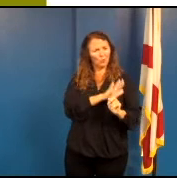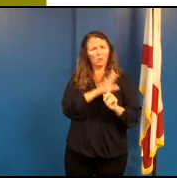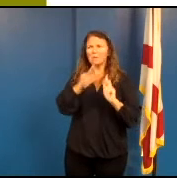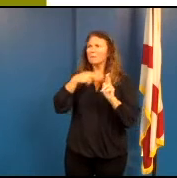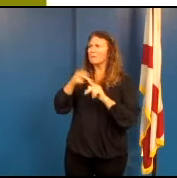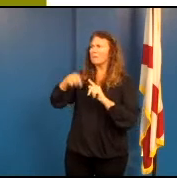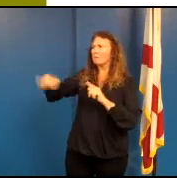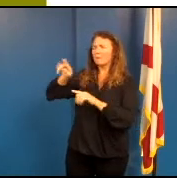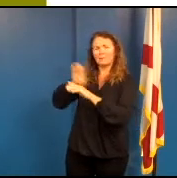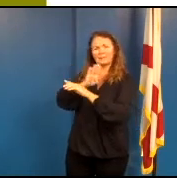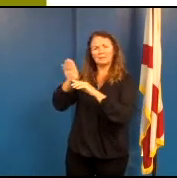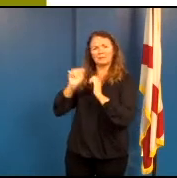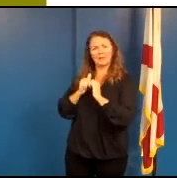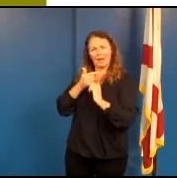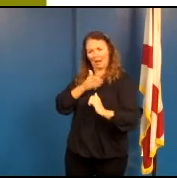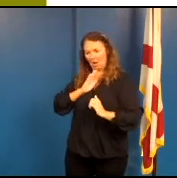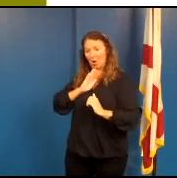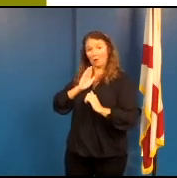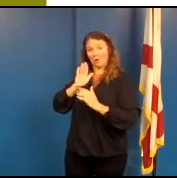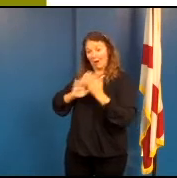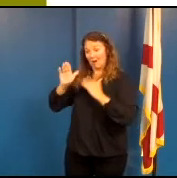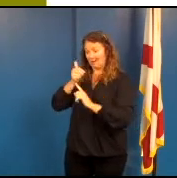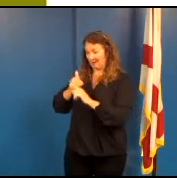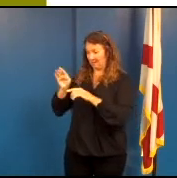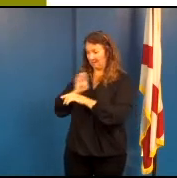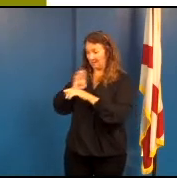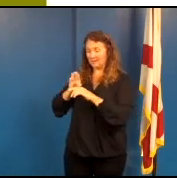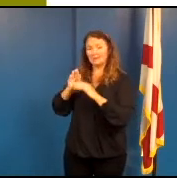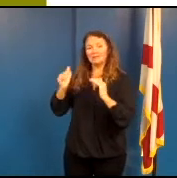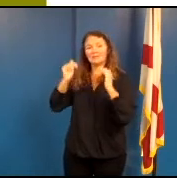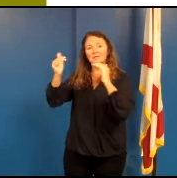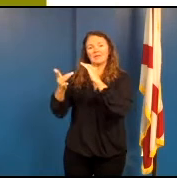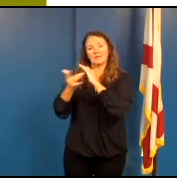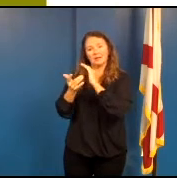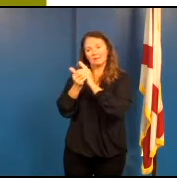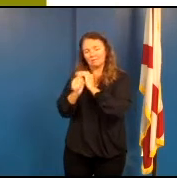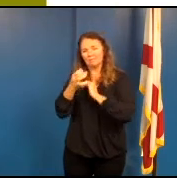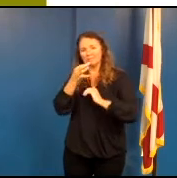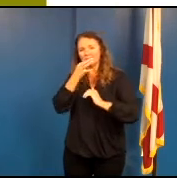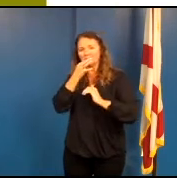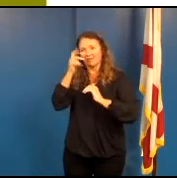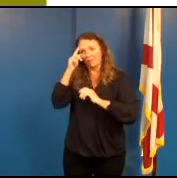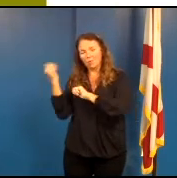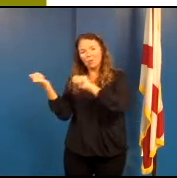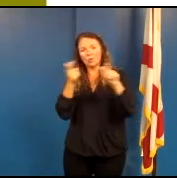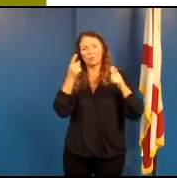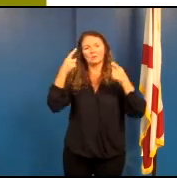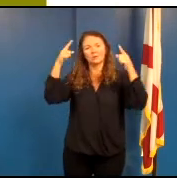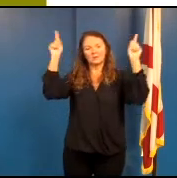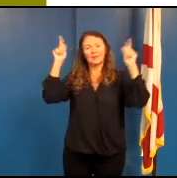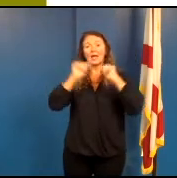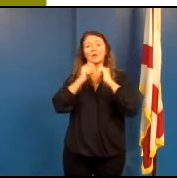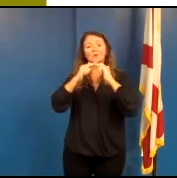that as an institution? Leveraging technology across and for student success,